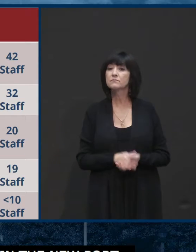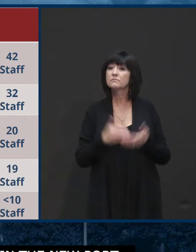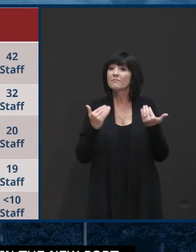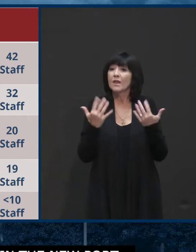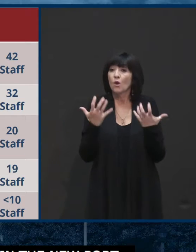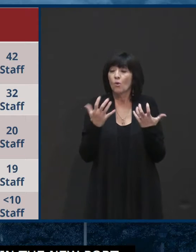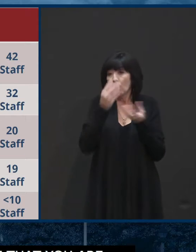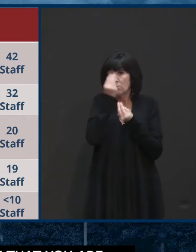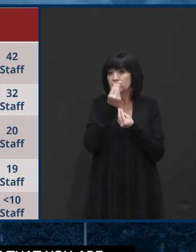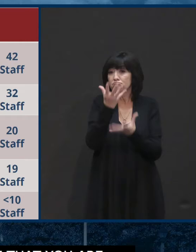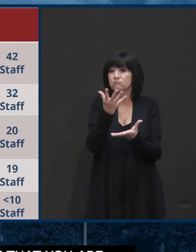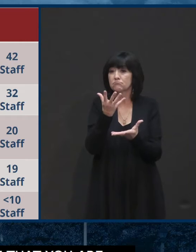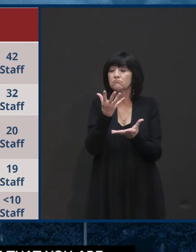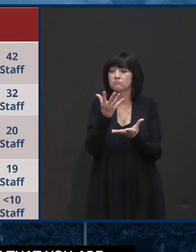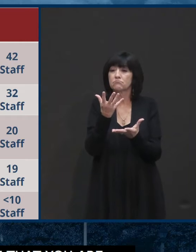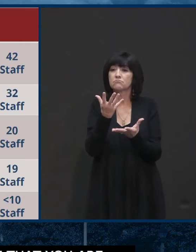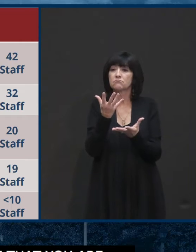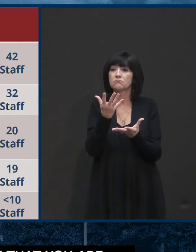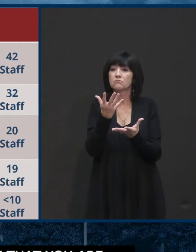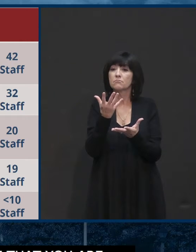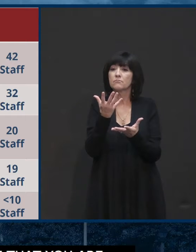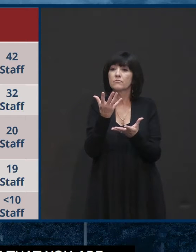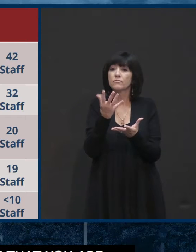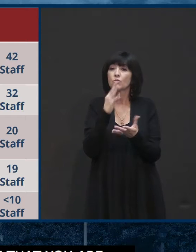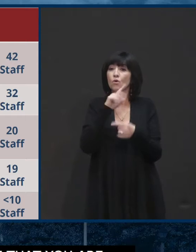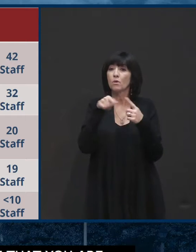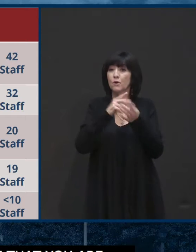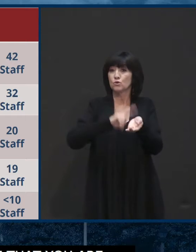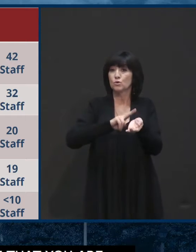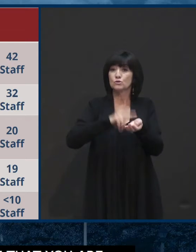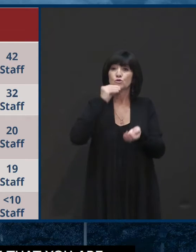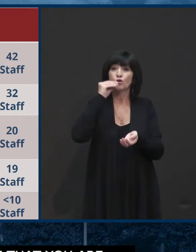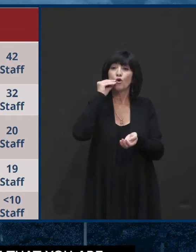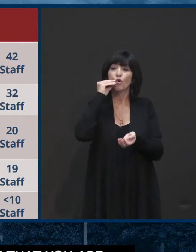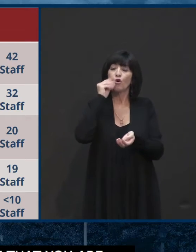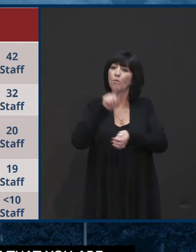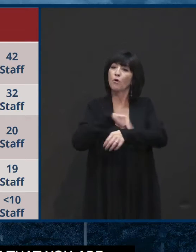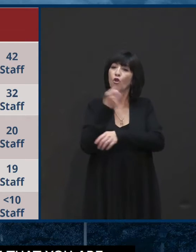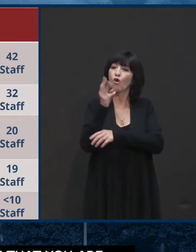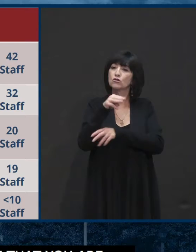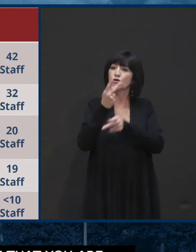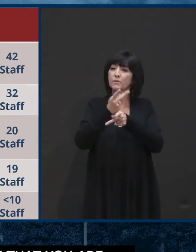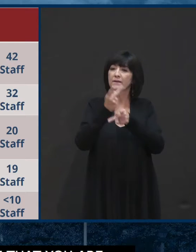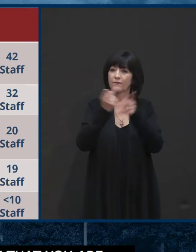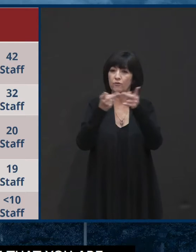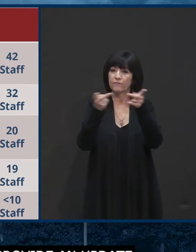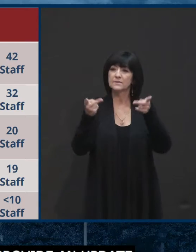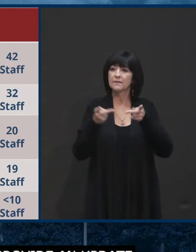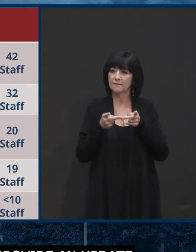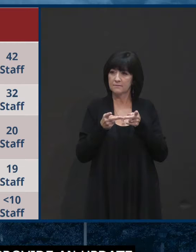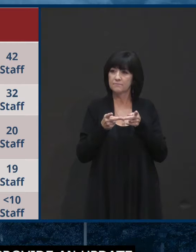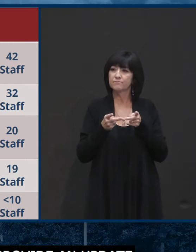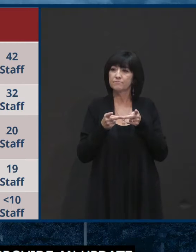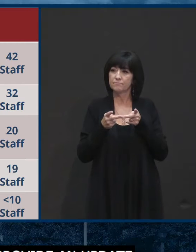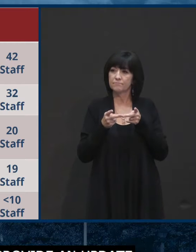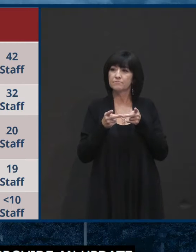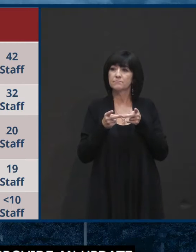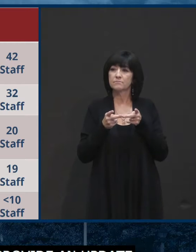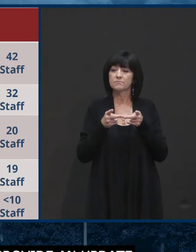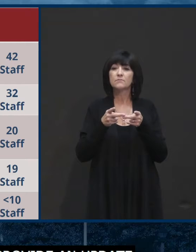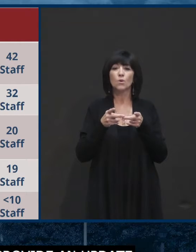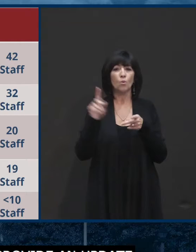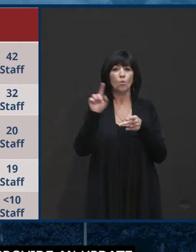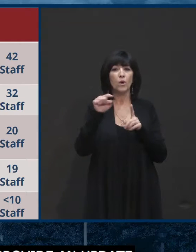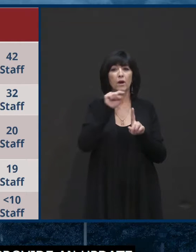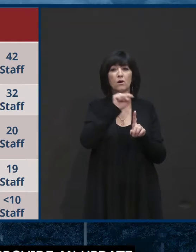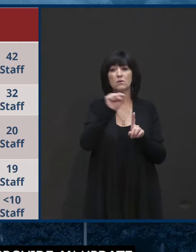long-term care cases. We've talked about the 4 long-term care facilities where we've had